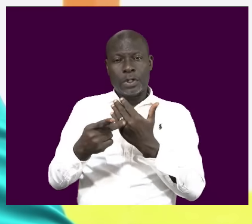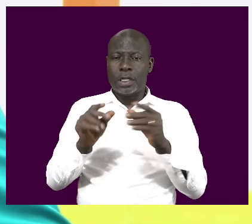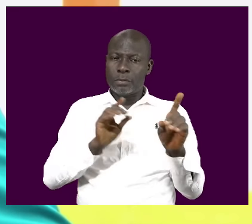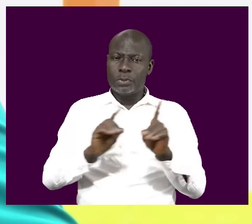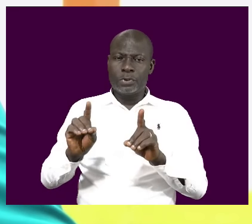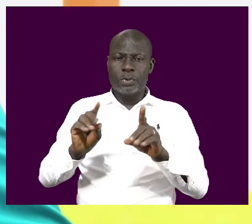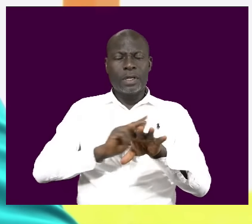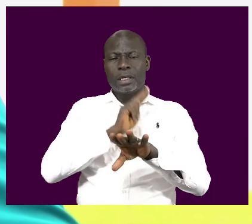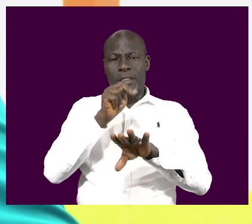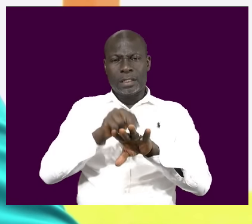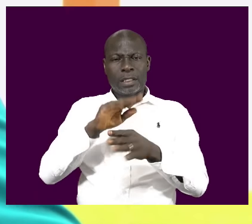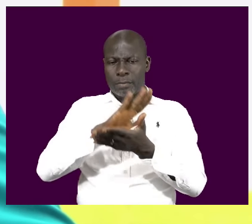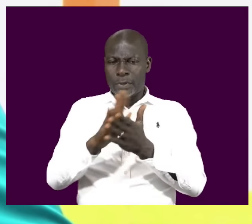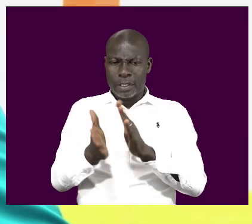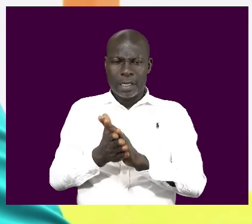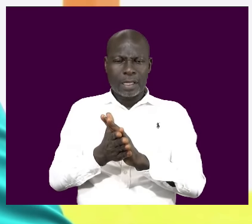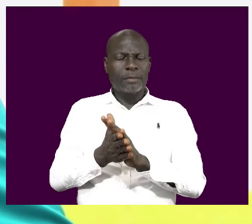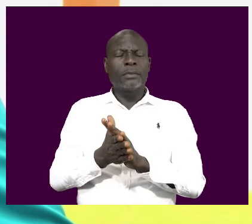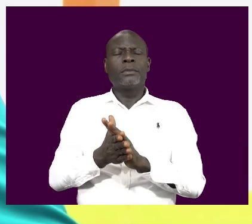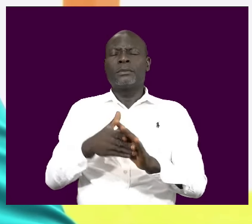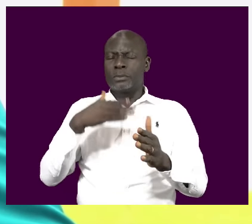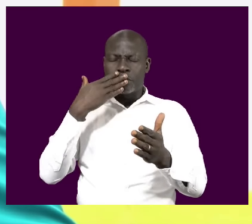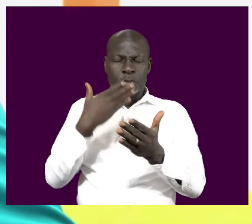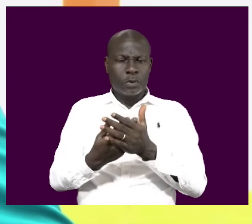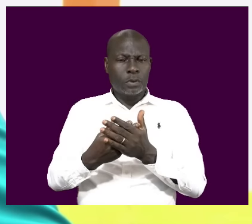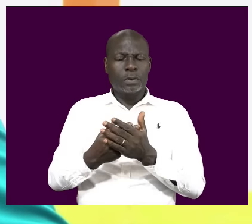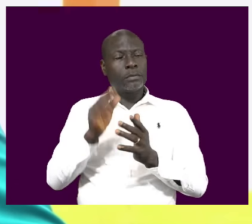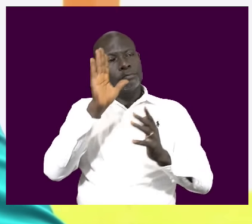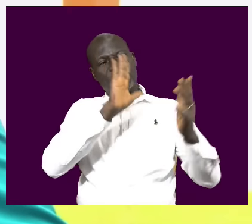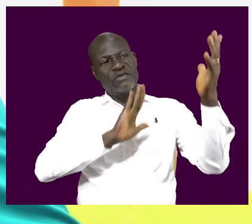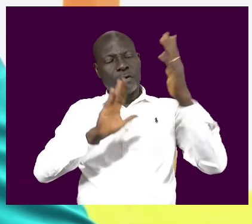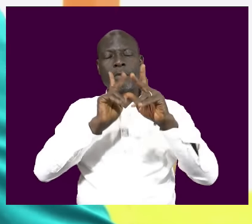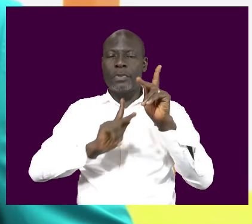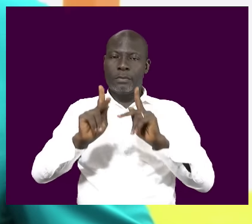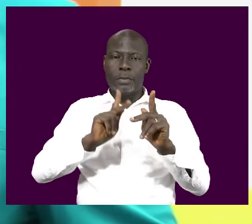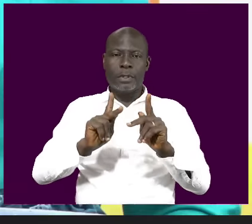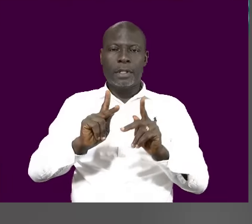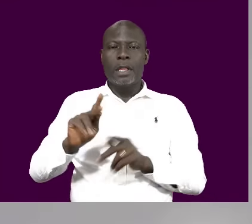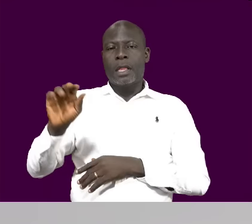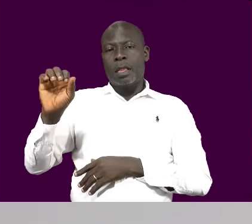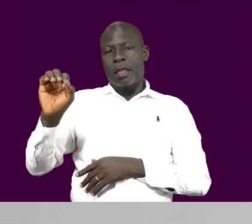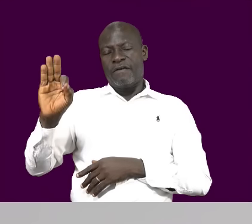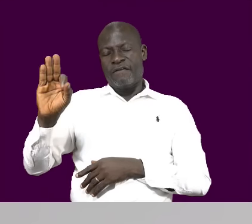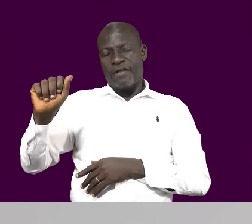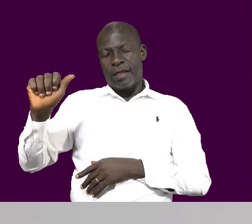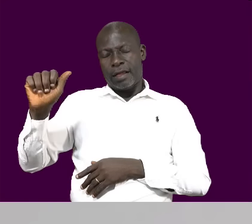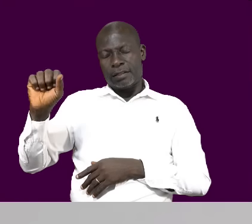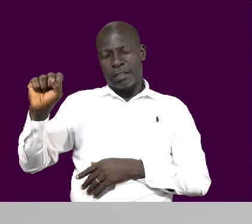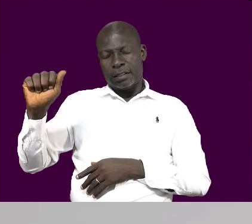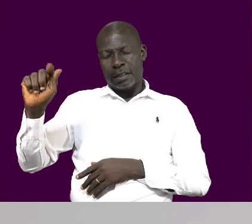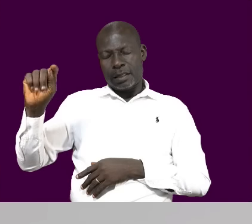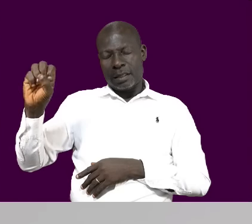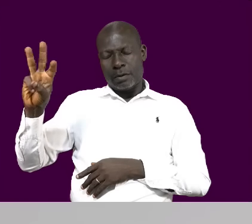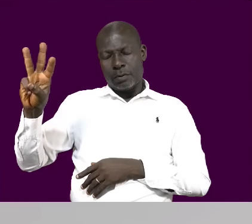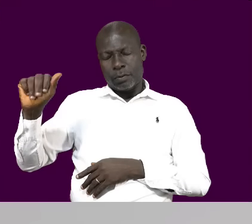no nanim atɛ no yɛmomɔden sɛ yɛbɛtumi ayɔ Efia asantoa ene ababawa